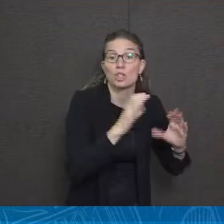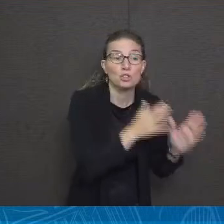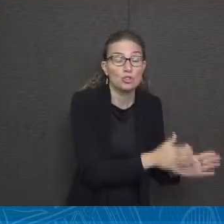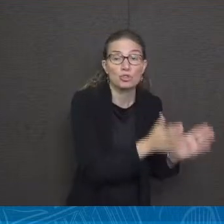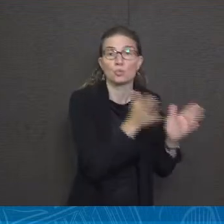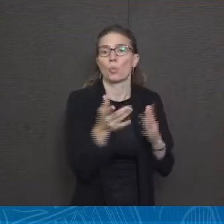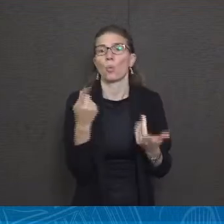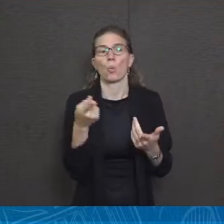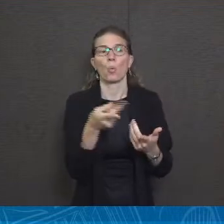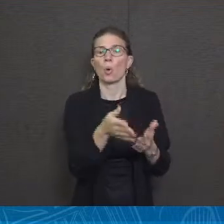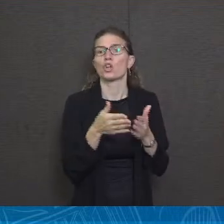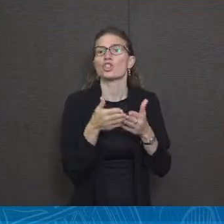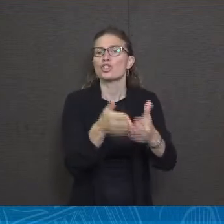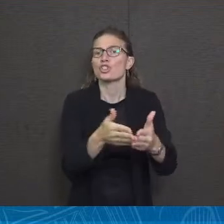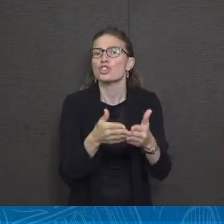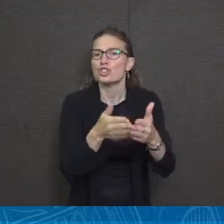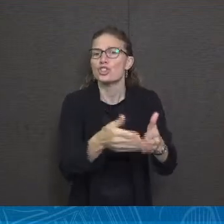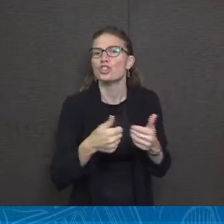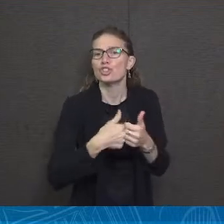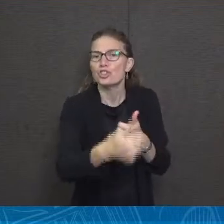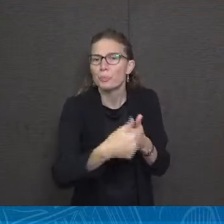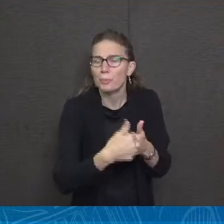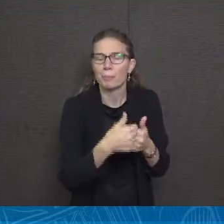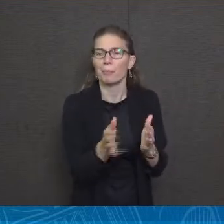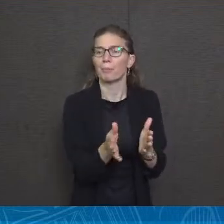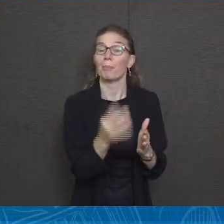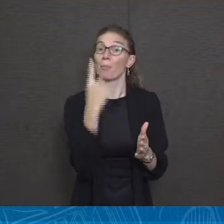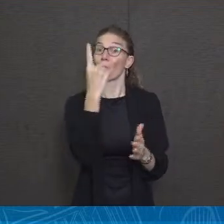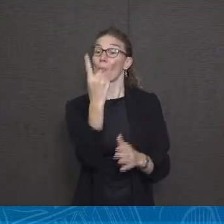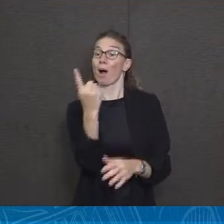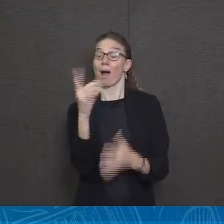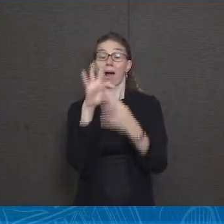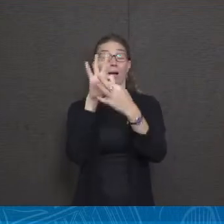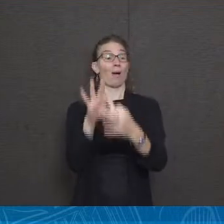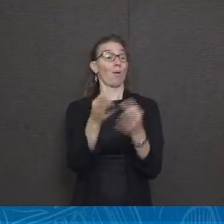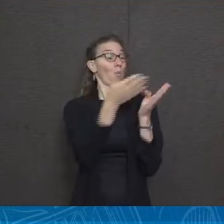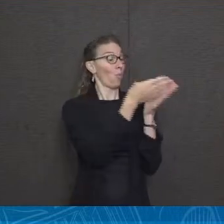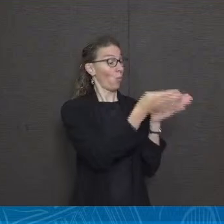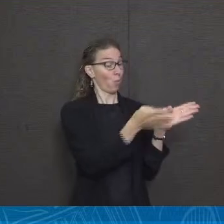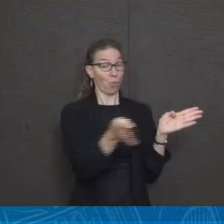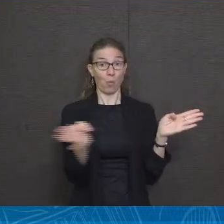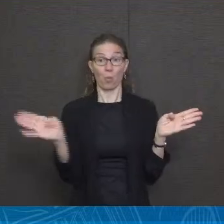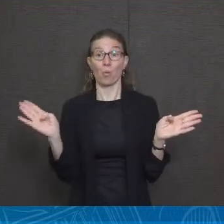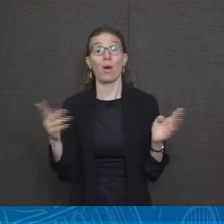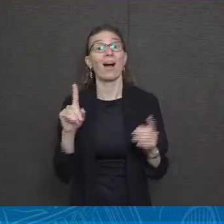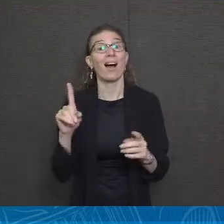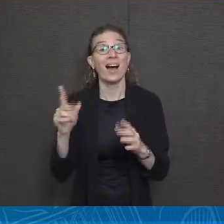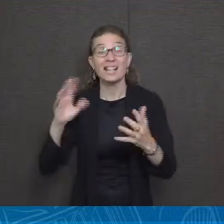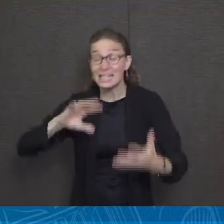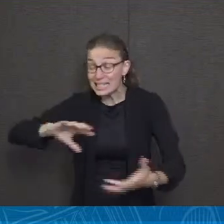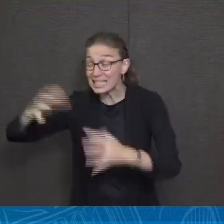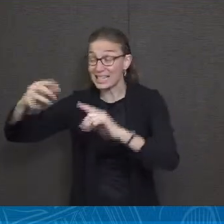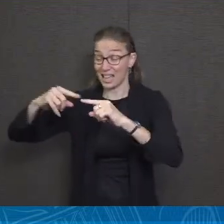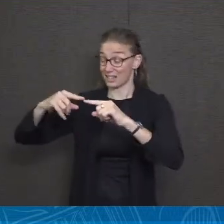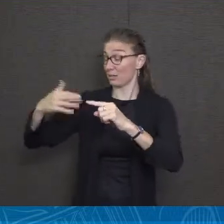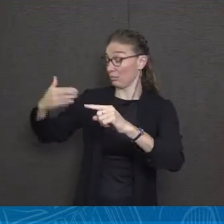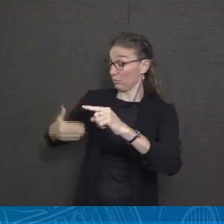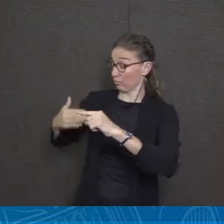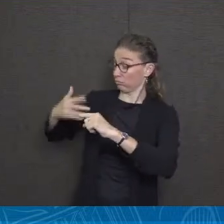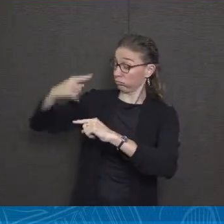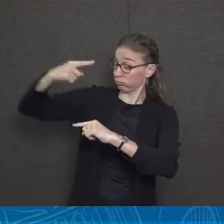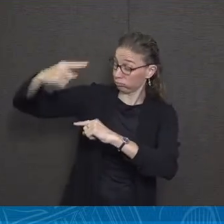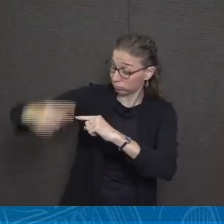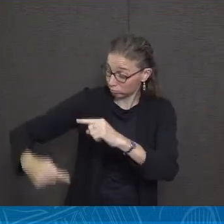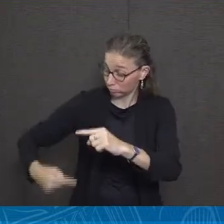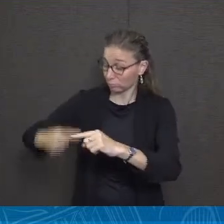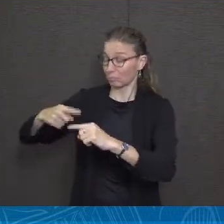shipping. There's nothing that's broad that covers the whole cycle. And then also when you do have